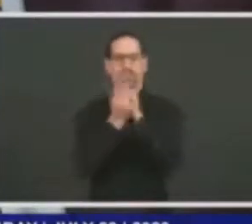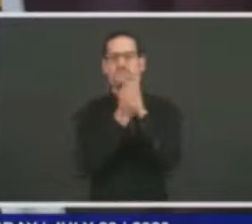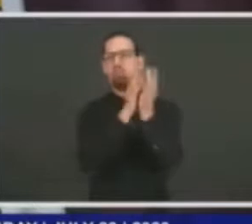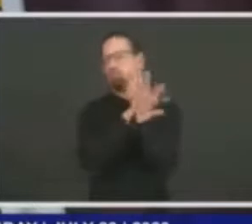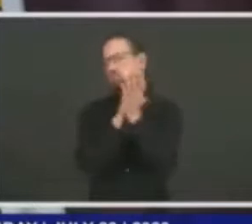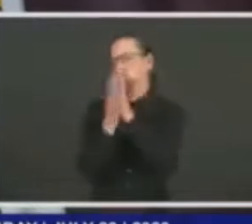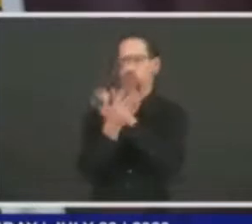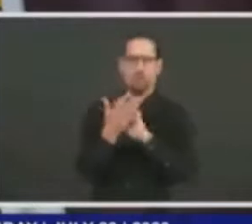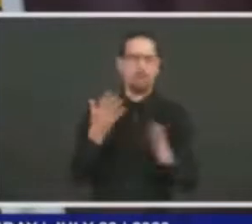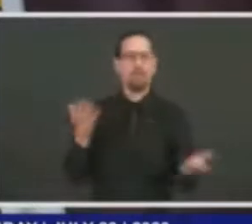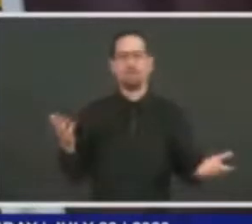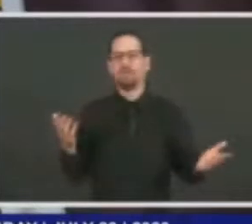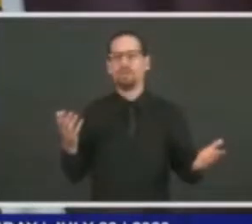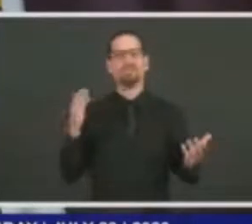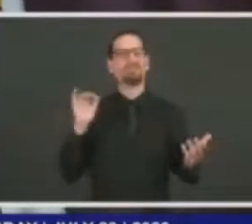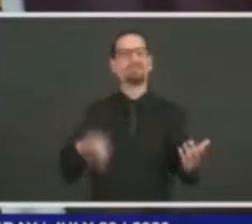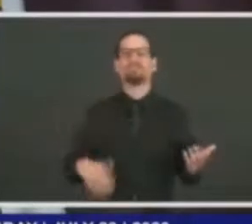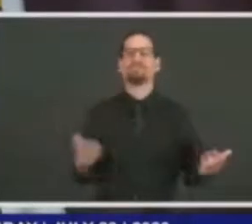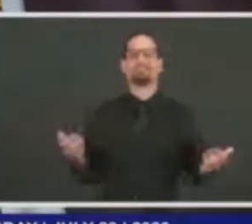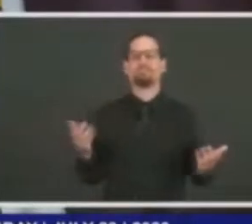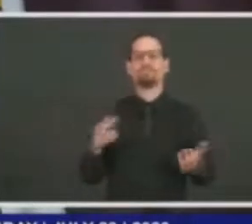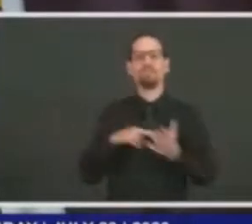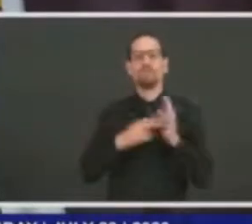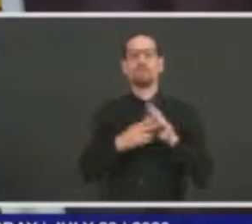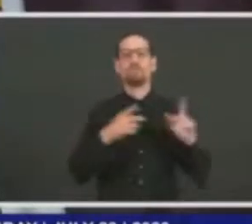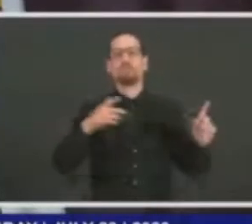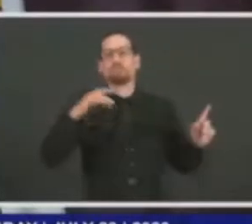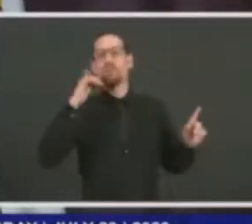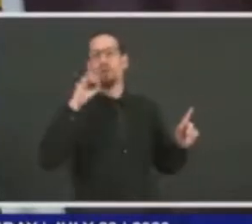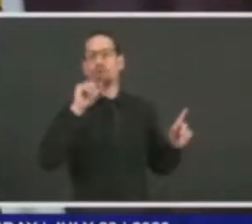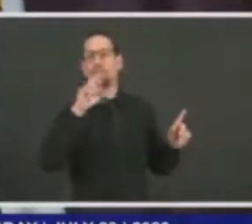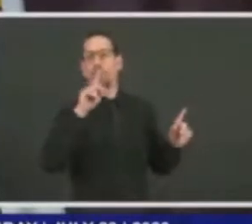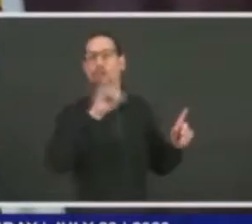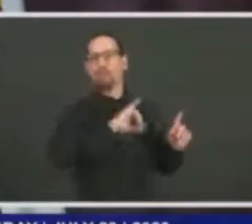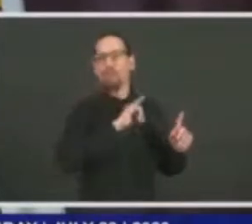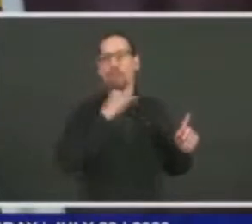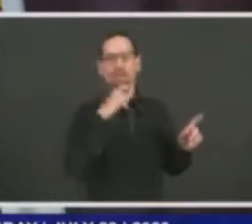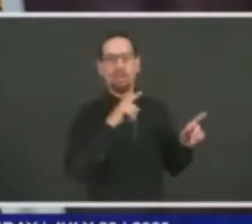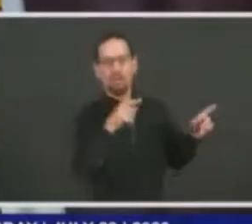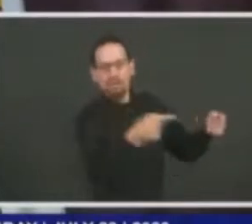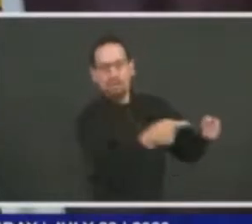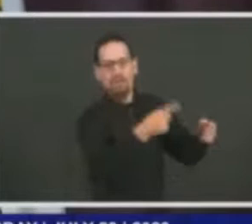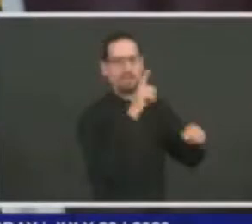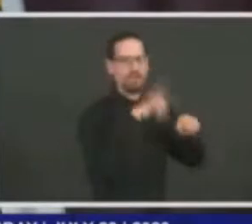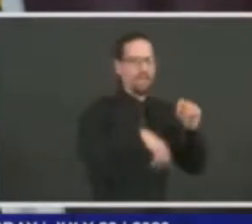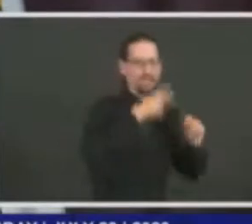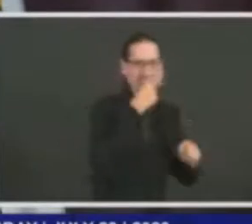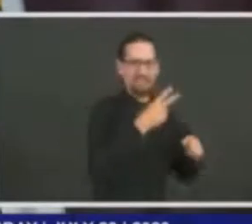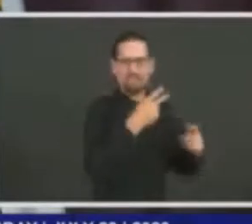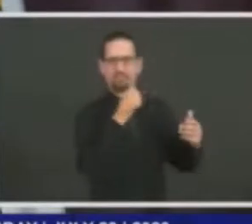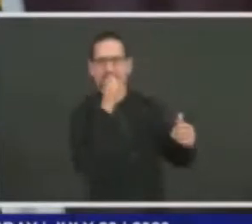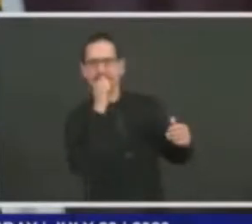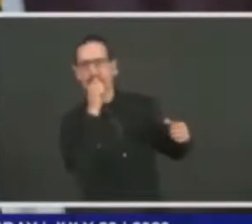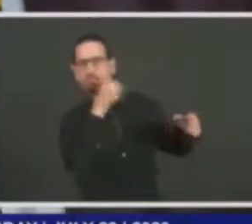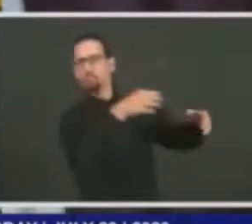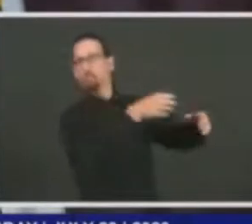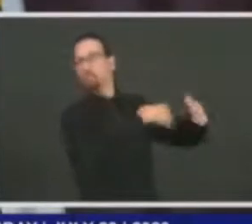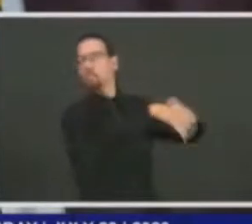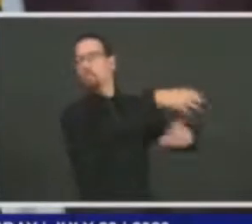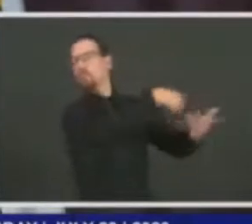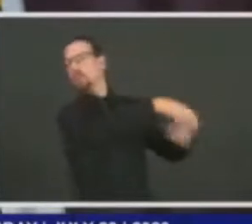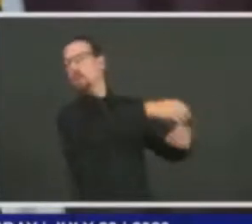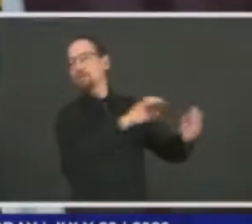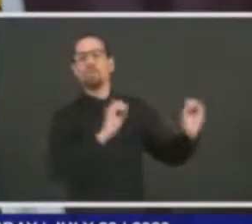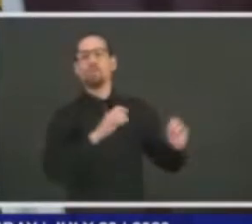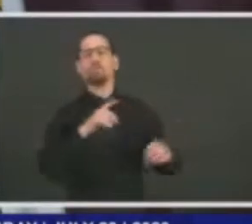enforce anything. We've seen with catered events, compliance has been good. Waiters and waitresses are all wearing masks. They're encouraging